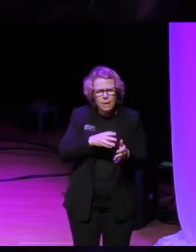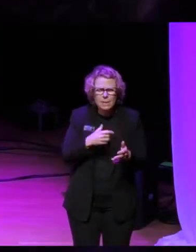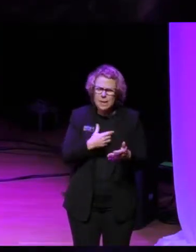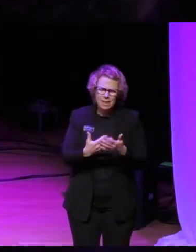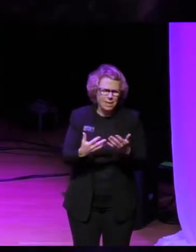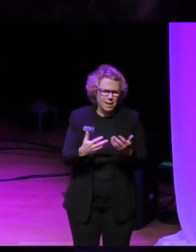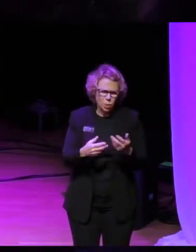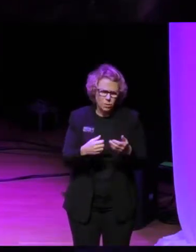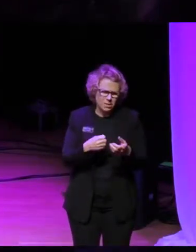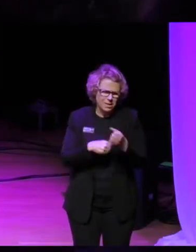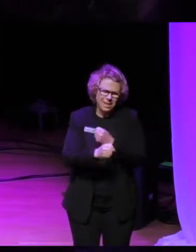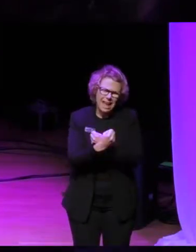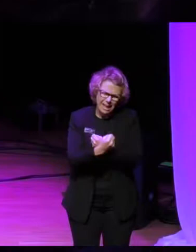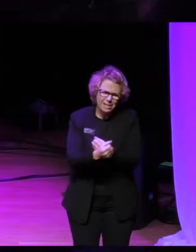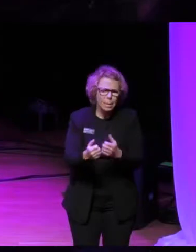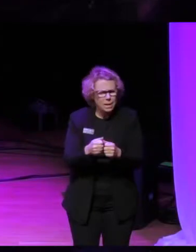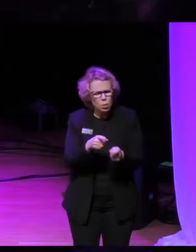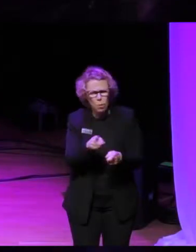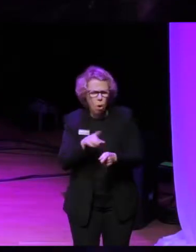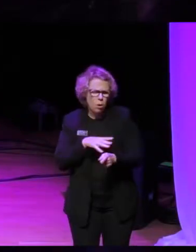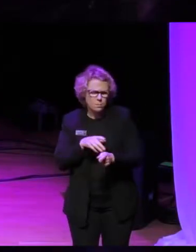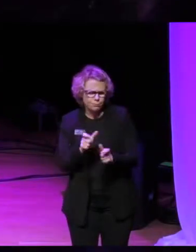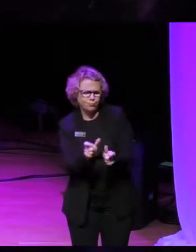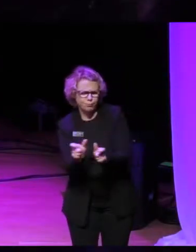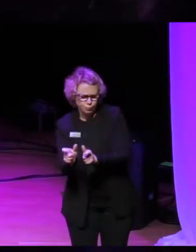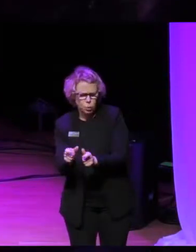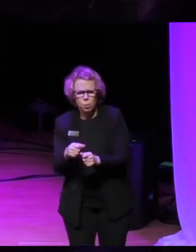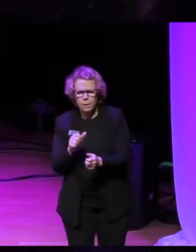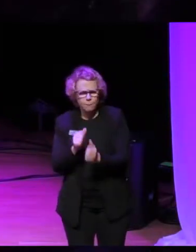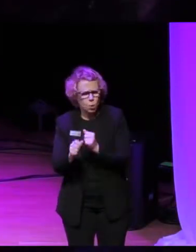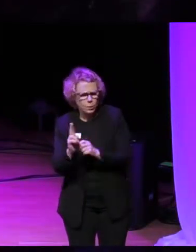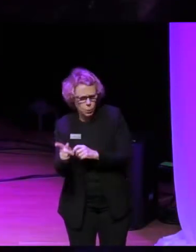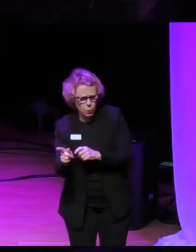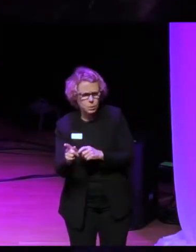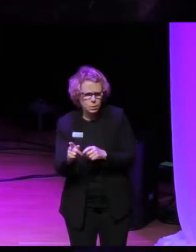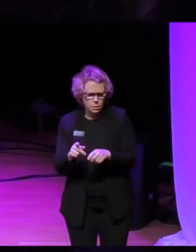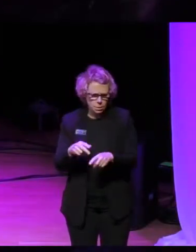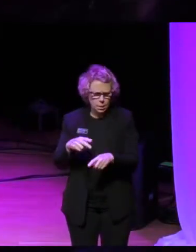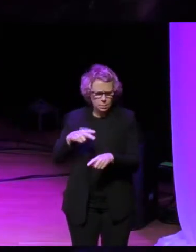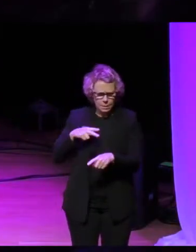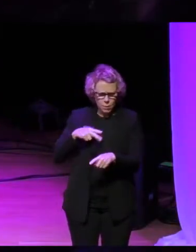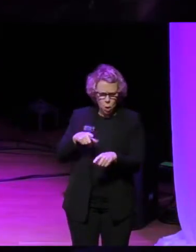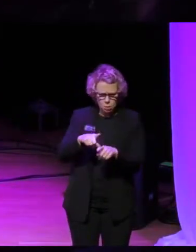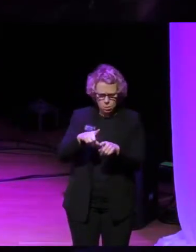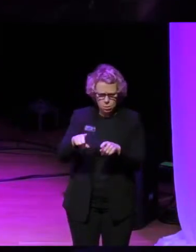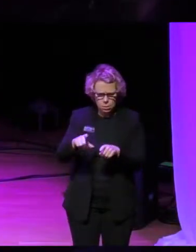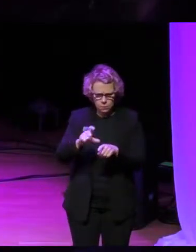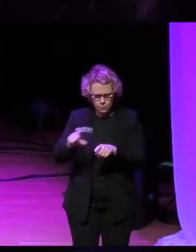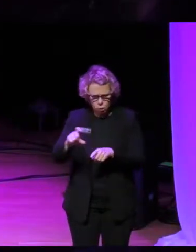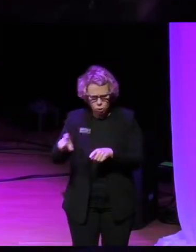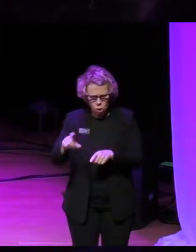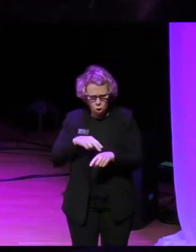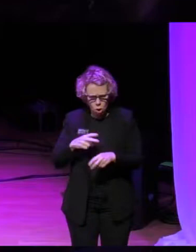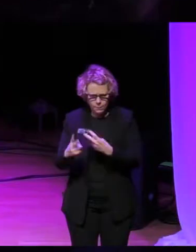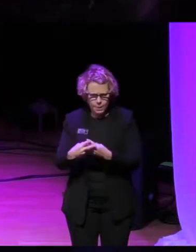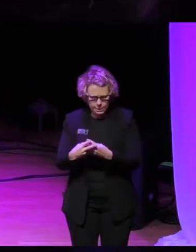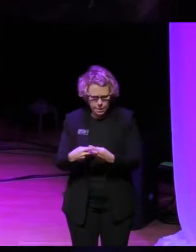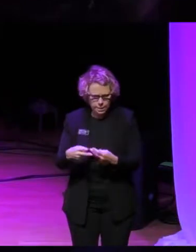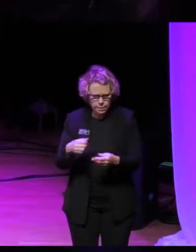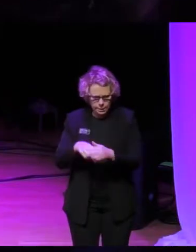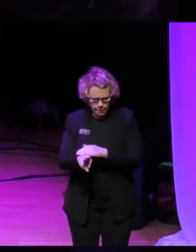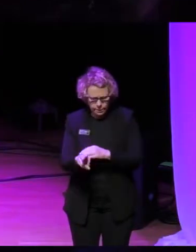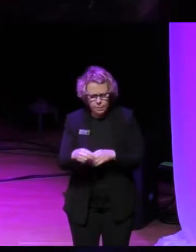but the government has contractors who do the immigration detention. So she was being held